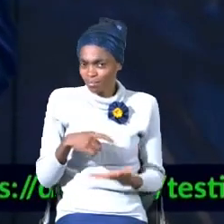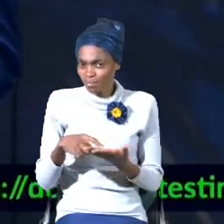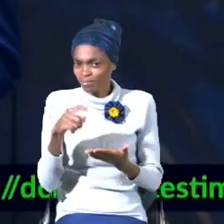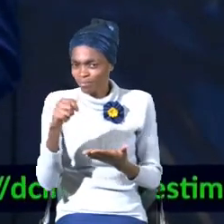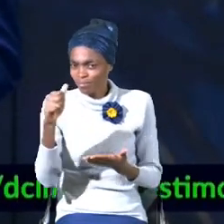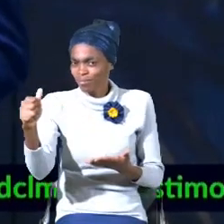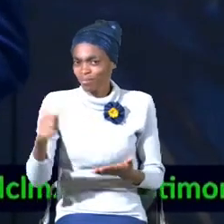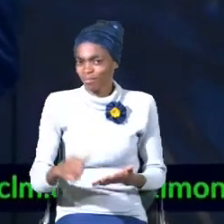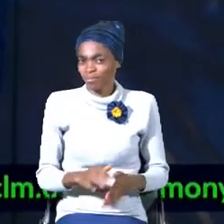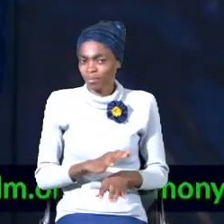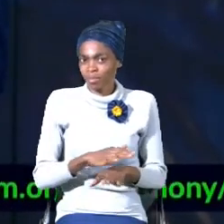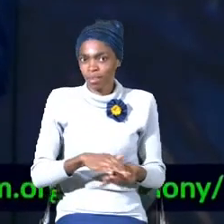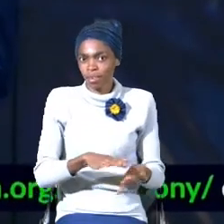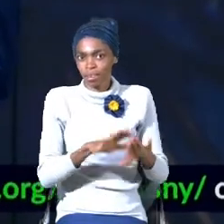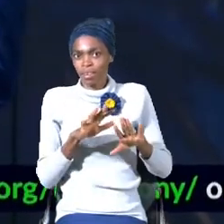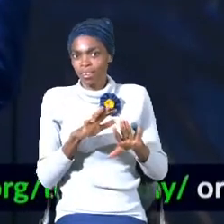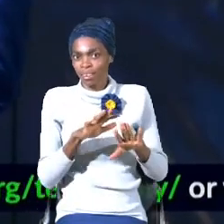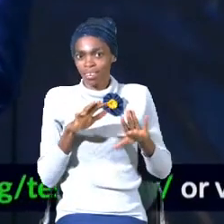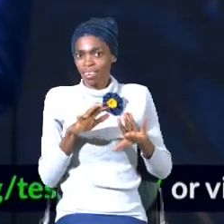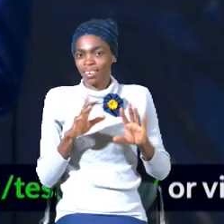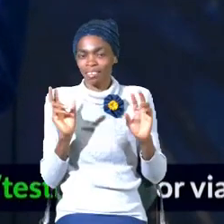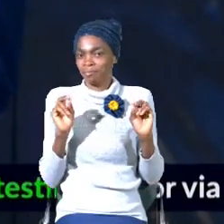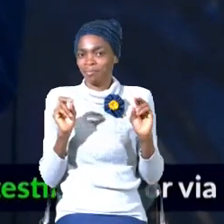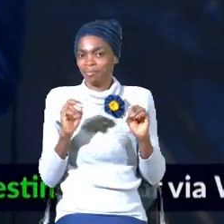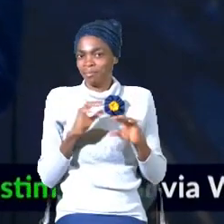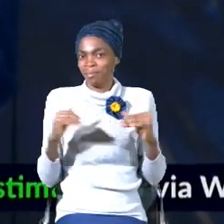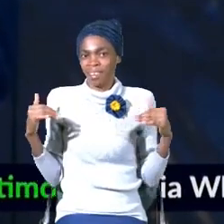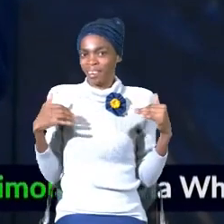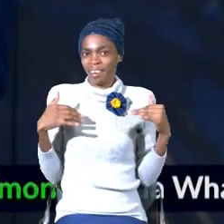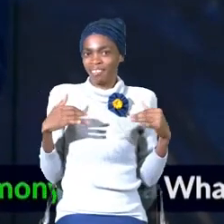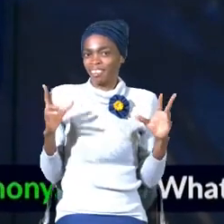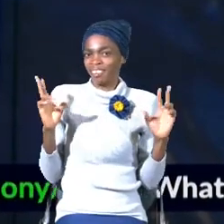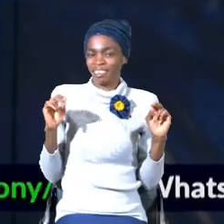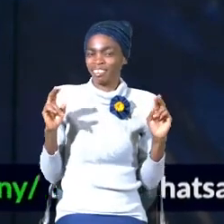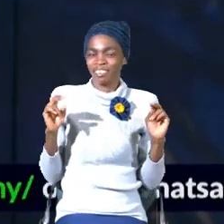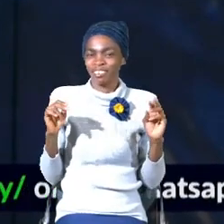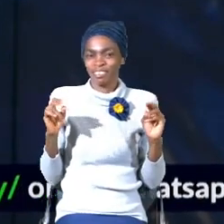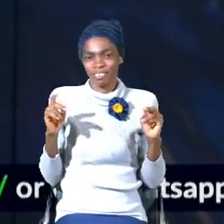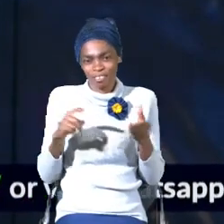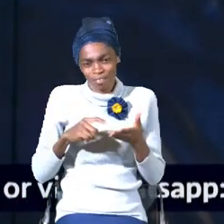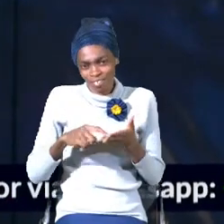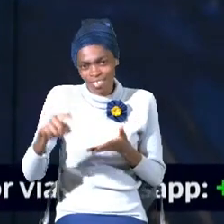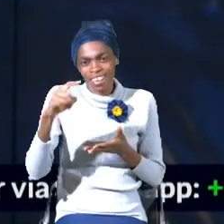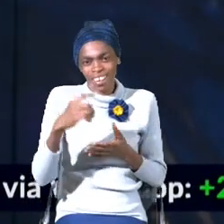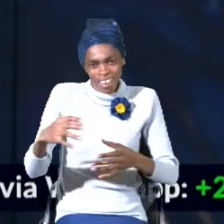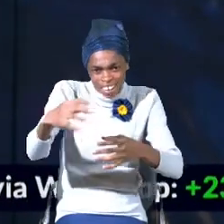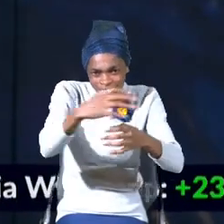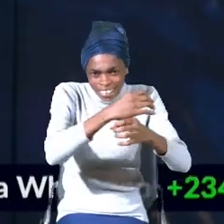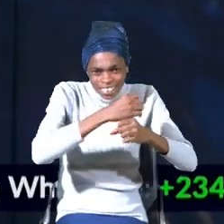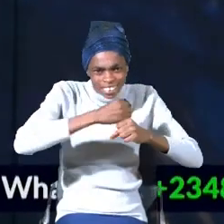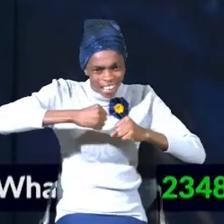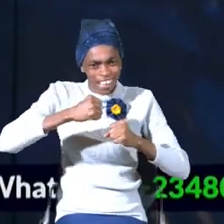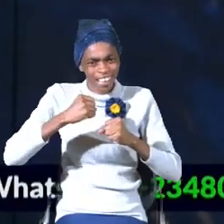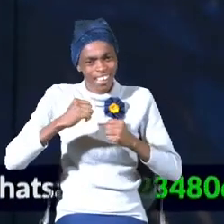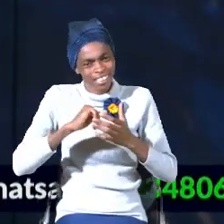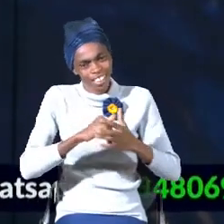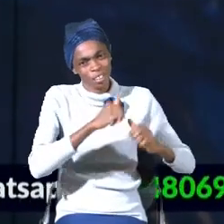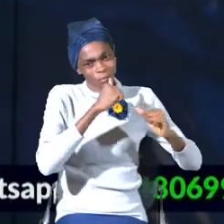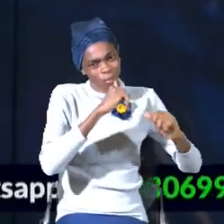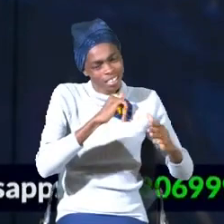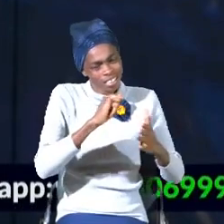God has deposited something in the crowd this evening. There is a special testimony attached to your